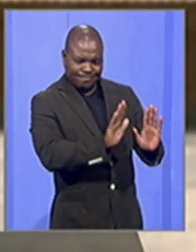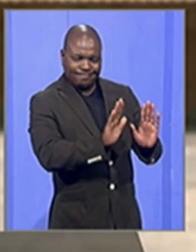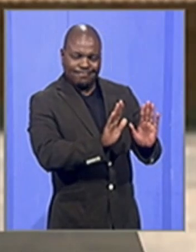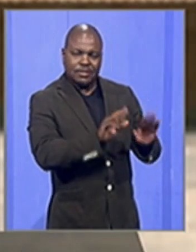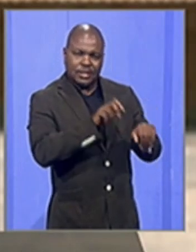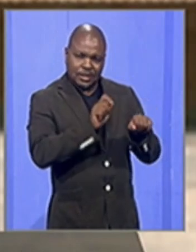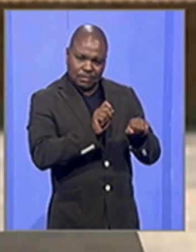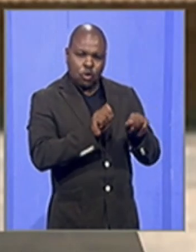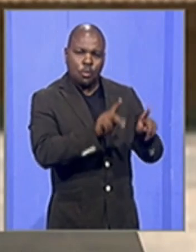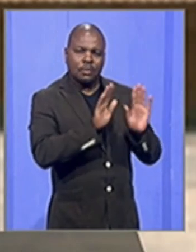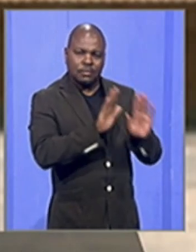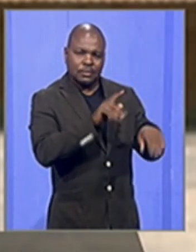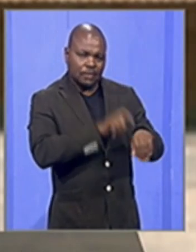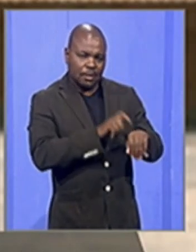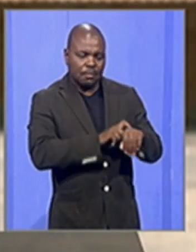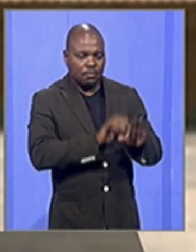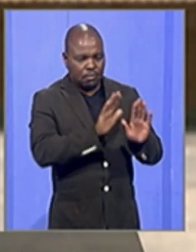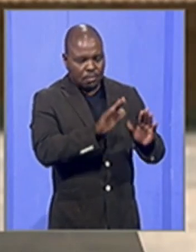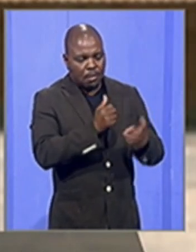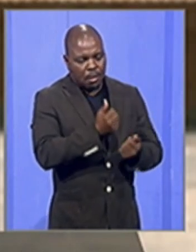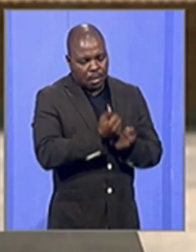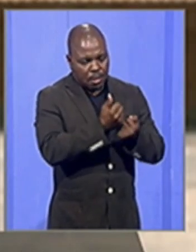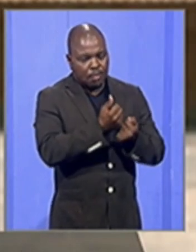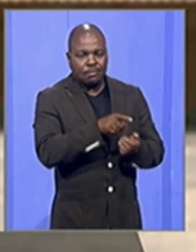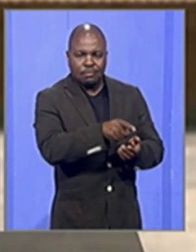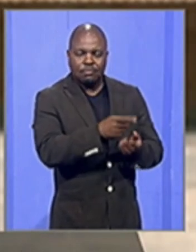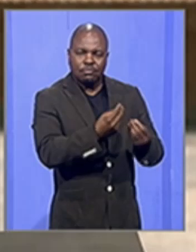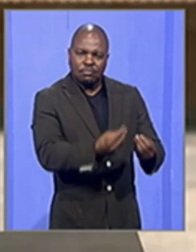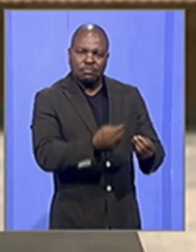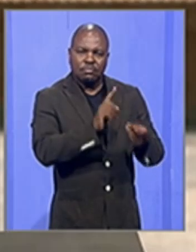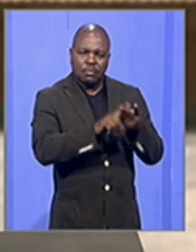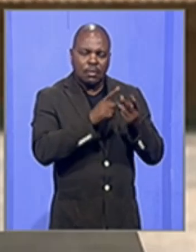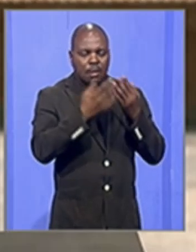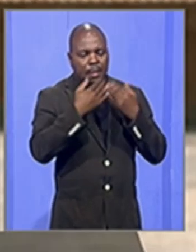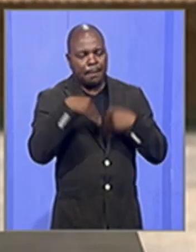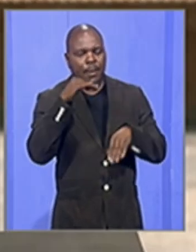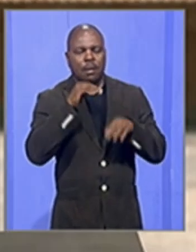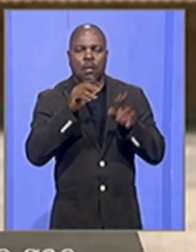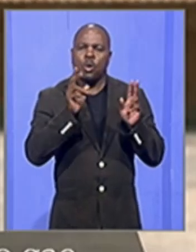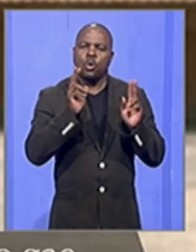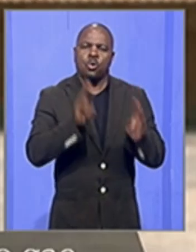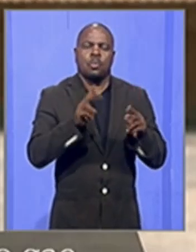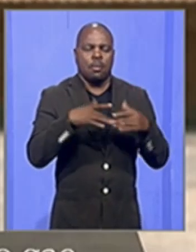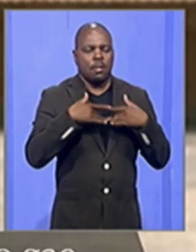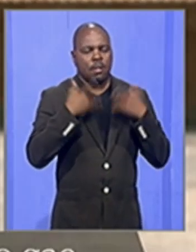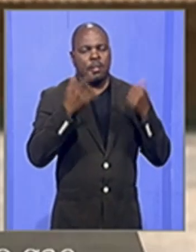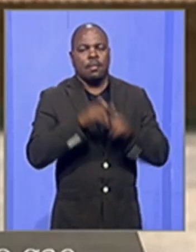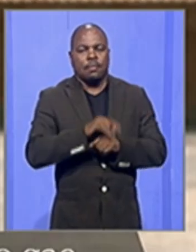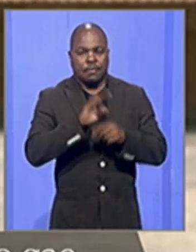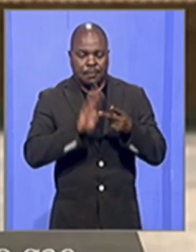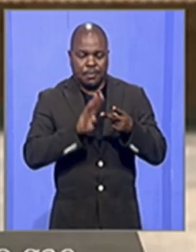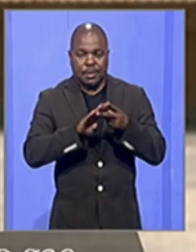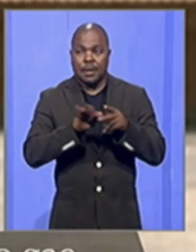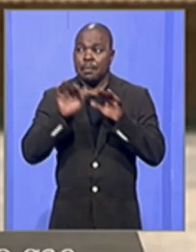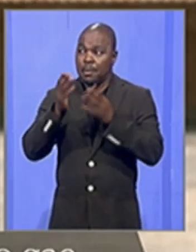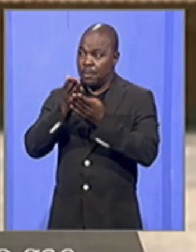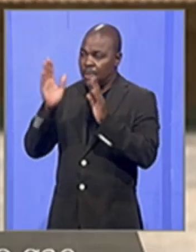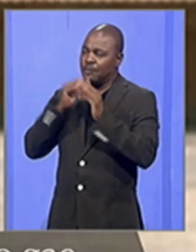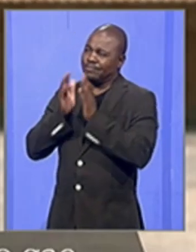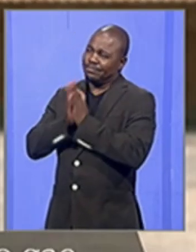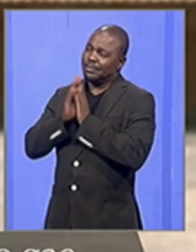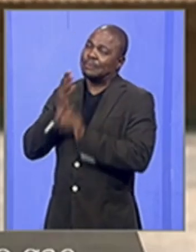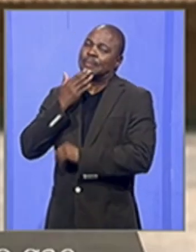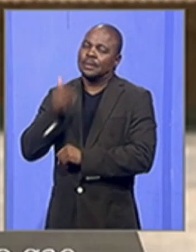space to be able to assist her to go back to normal. we are also appealing to the public